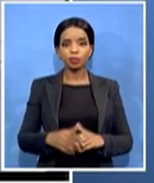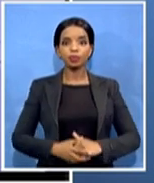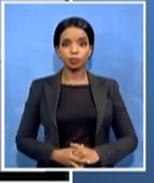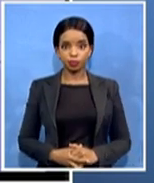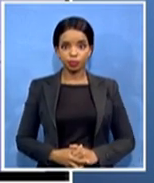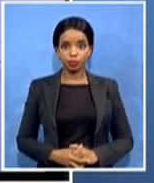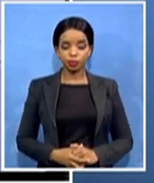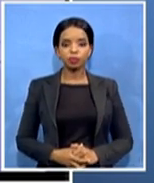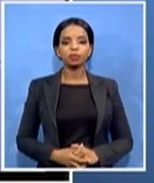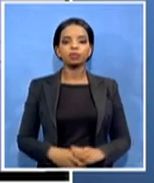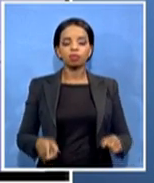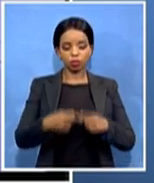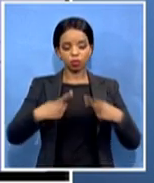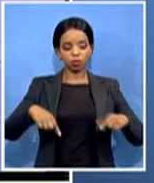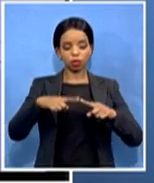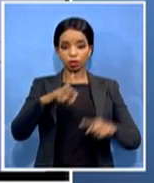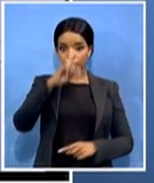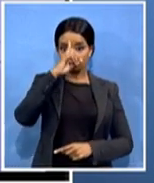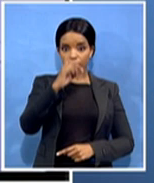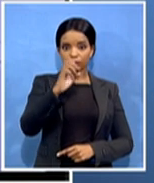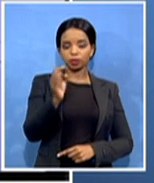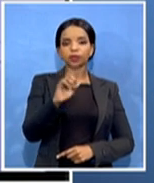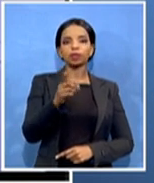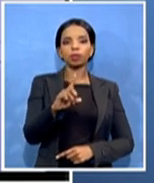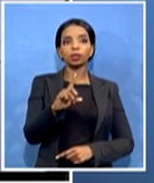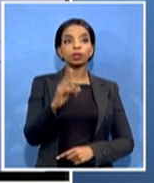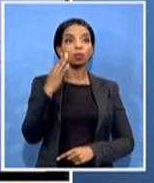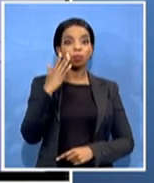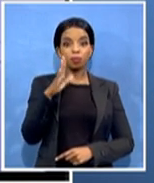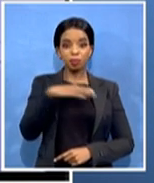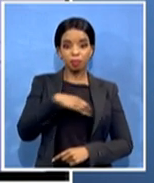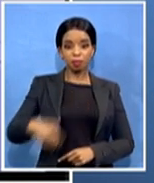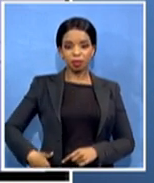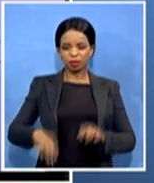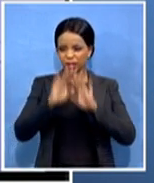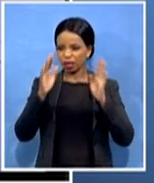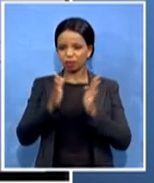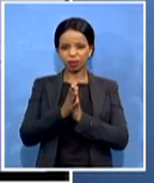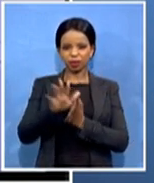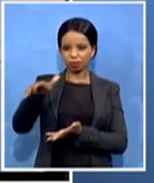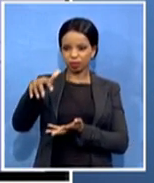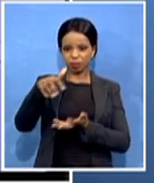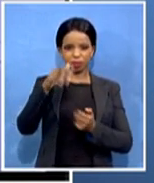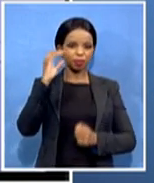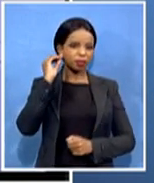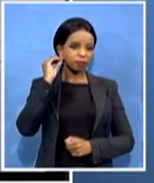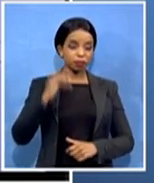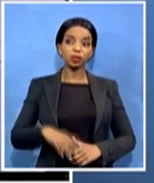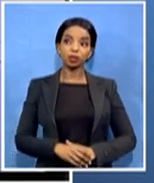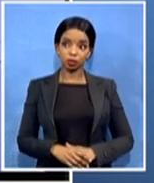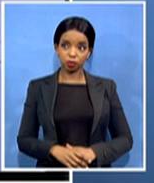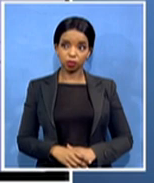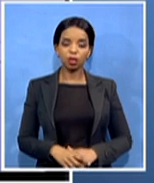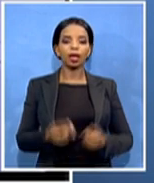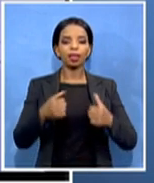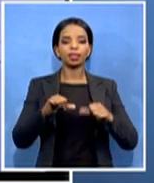president has gathered all the facts, he will be able to see what decision is best suits whatever would have